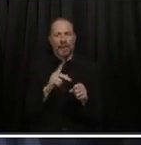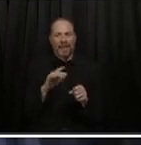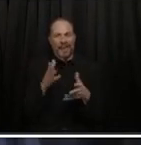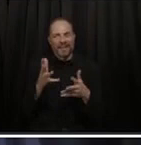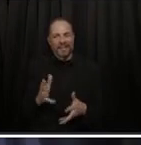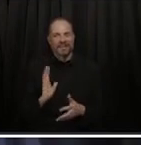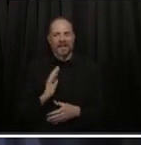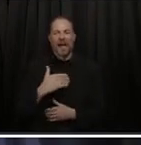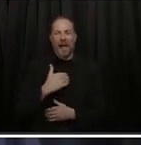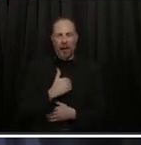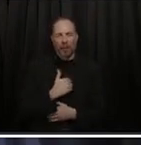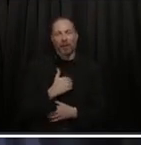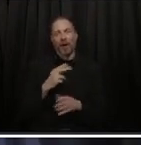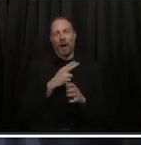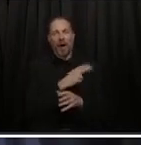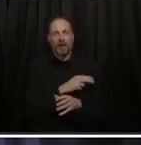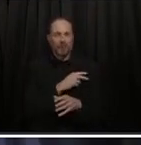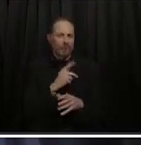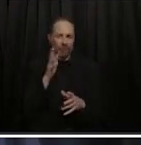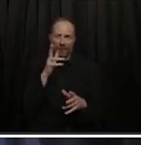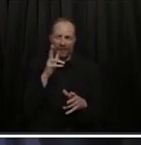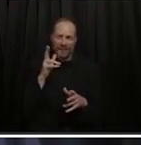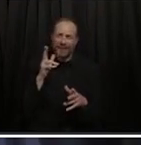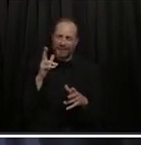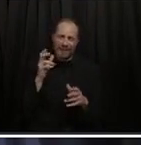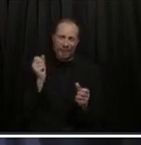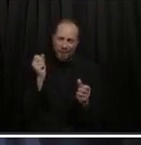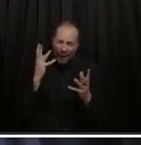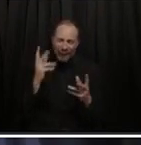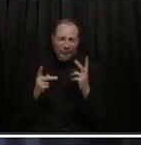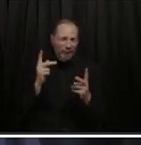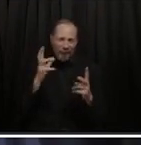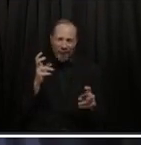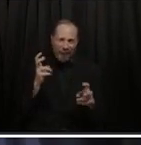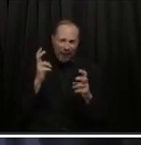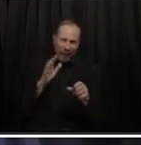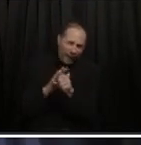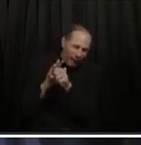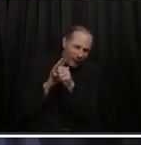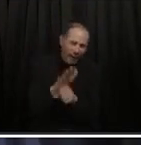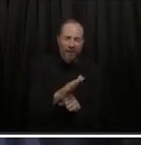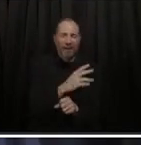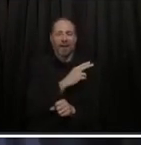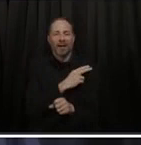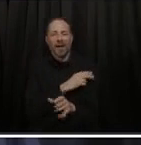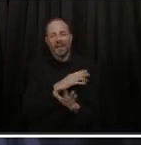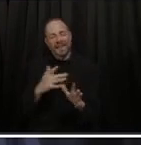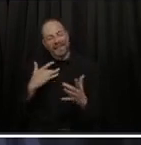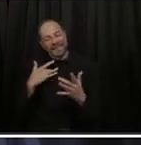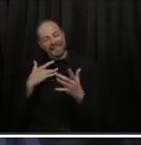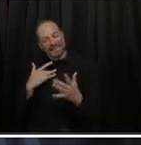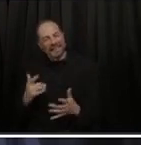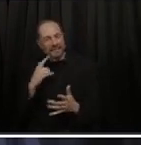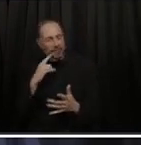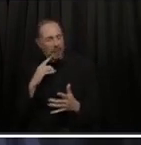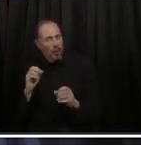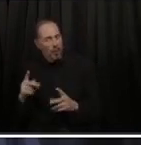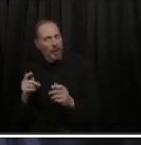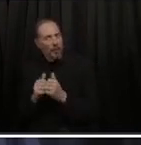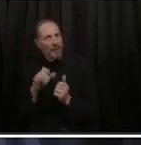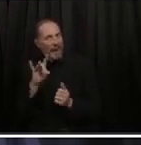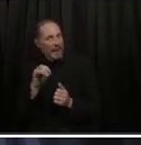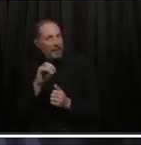level of occupancy. They're accustomed to being more in the 80% range. They're now in the 90% plus